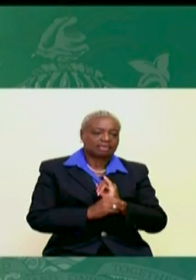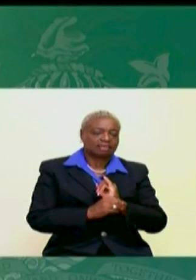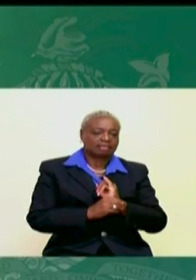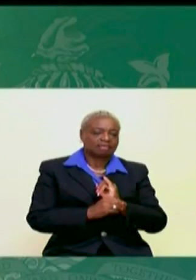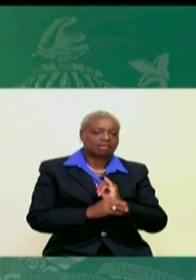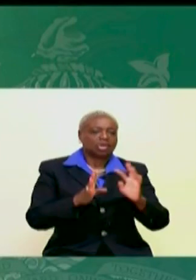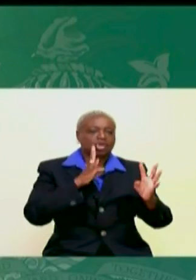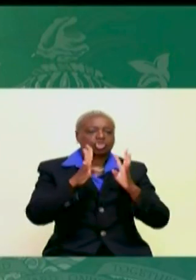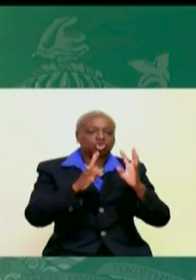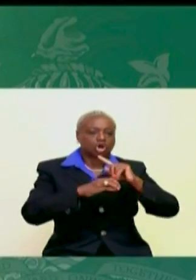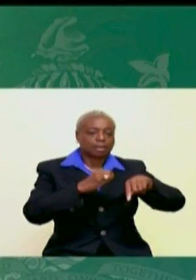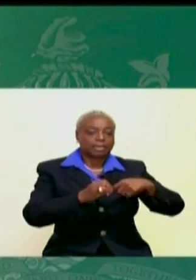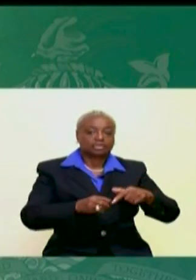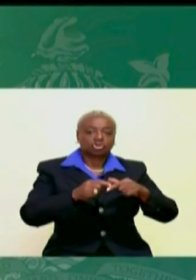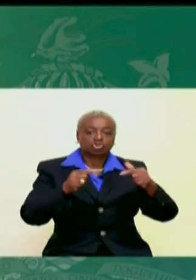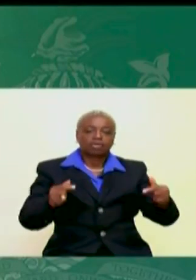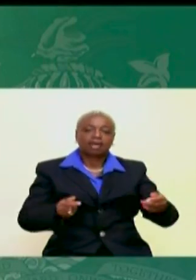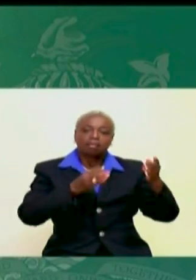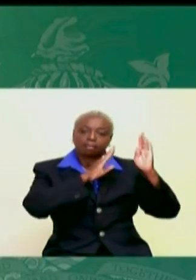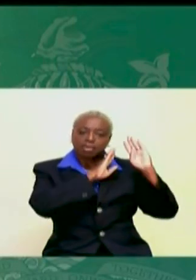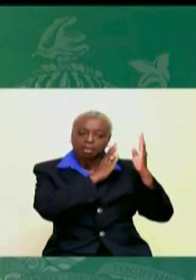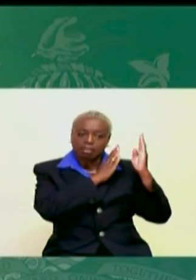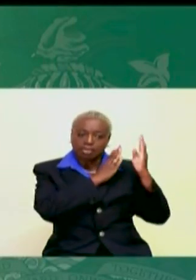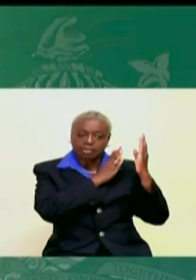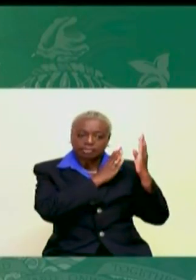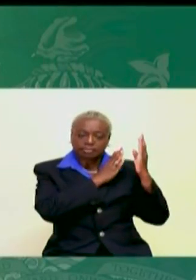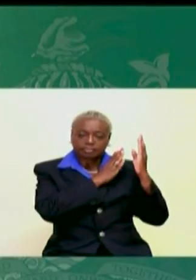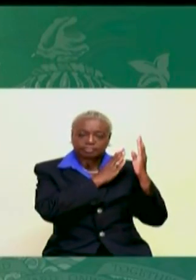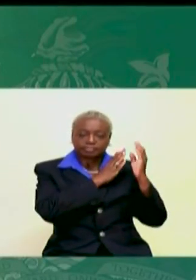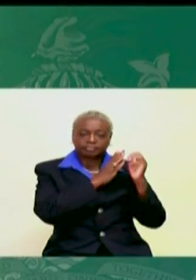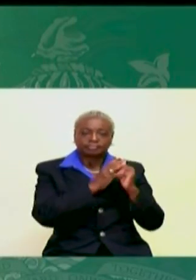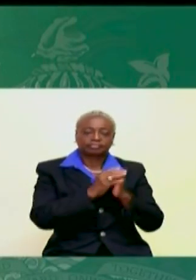as I talk about Grand Bahama, Madam Speaker,